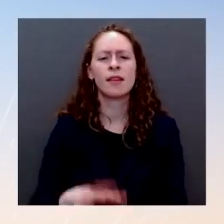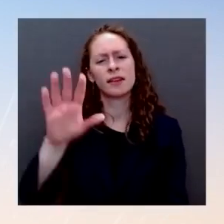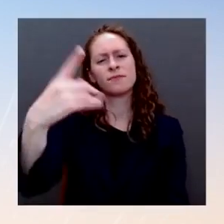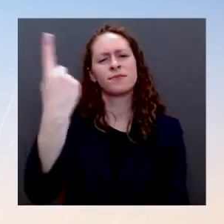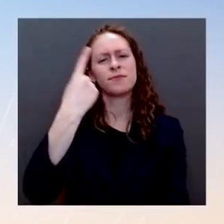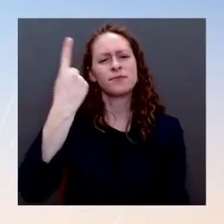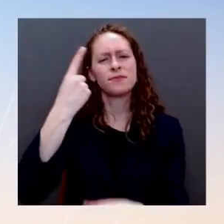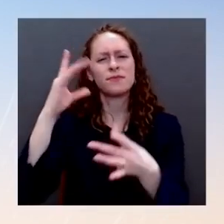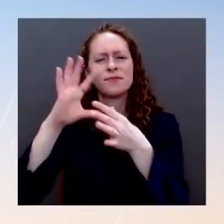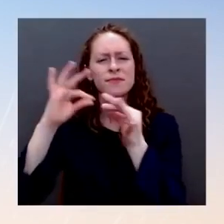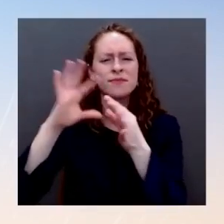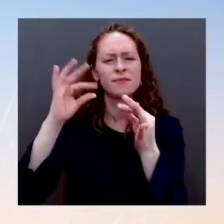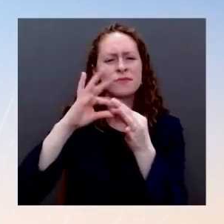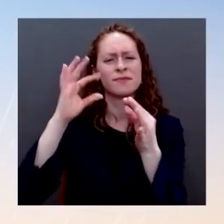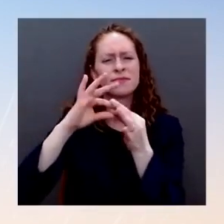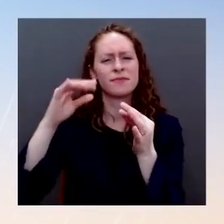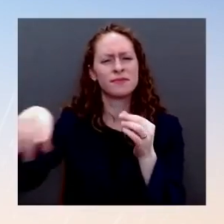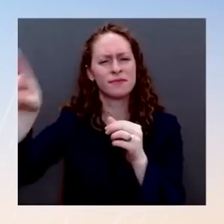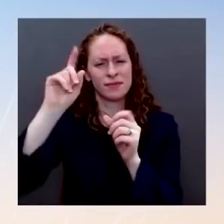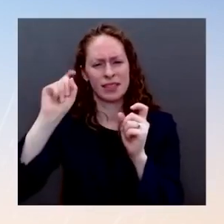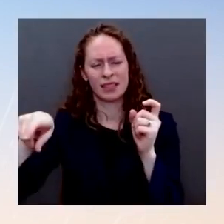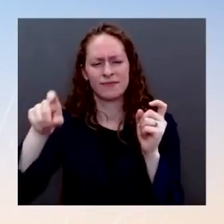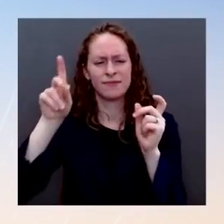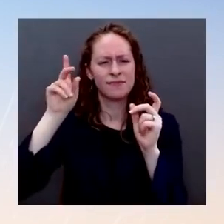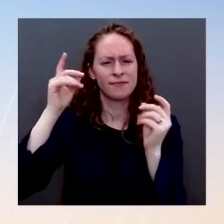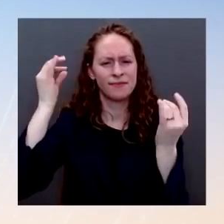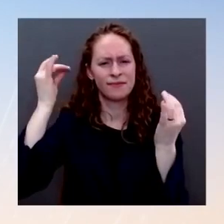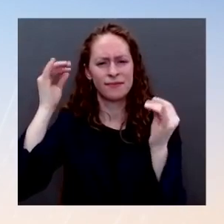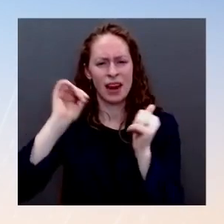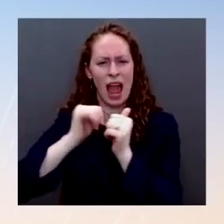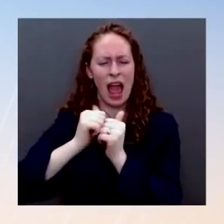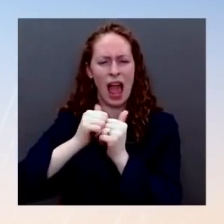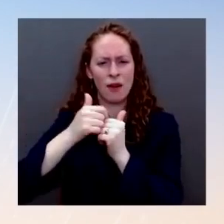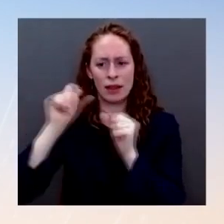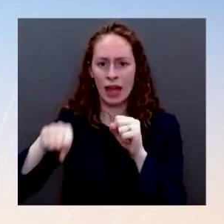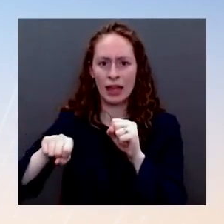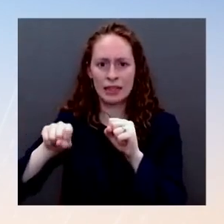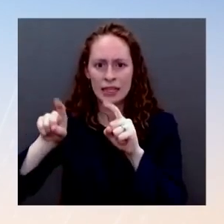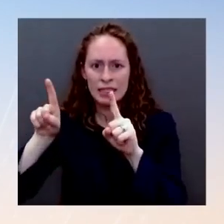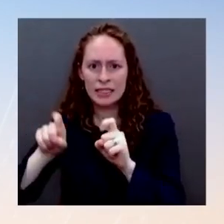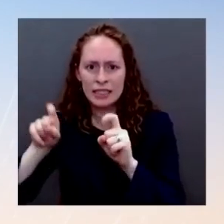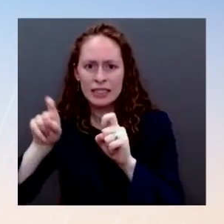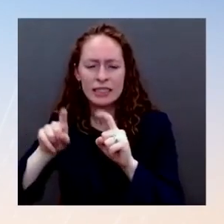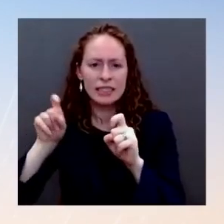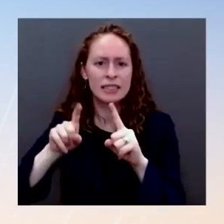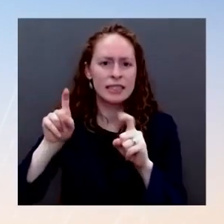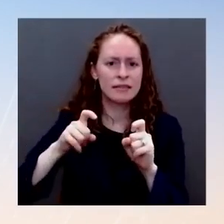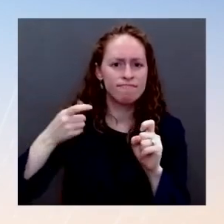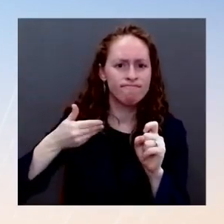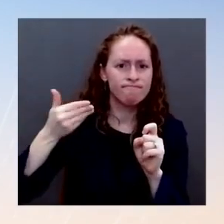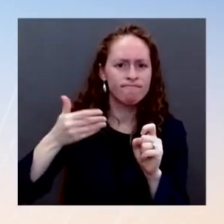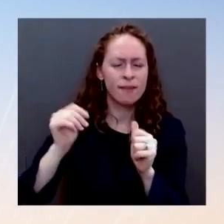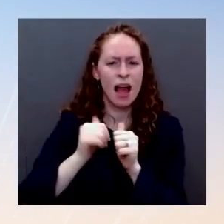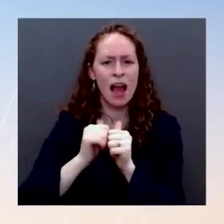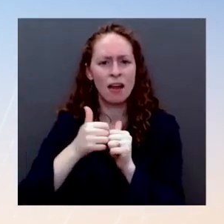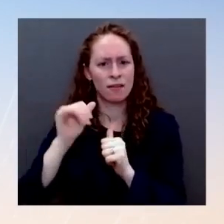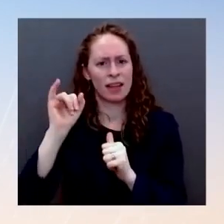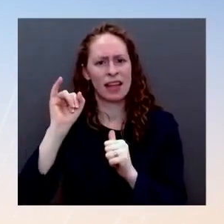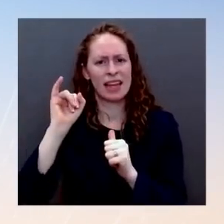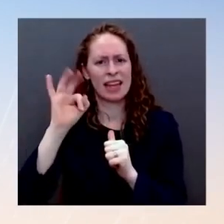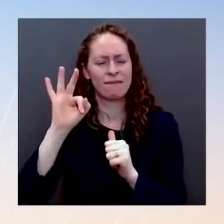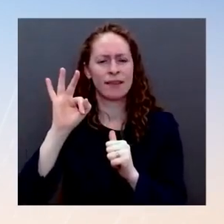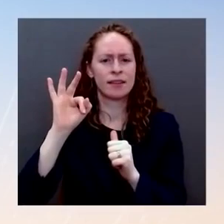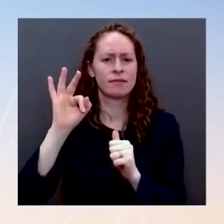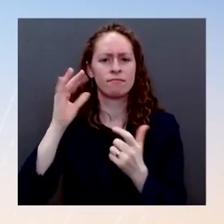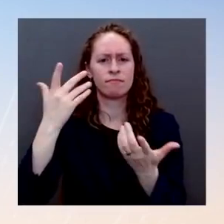really point to our own health and medical experts on when tests should be administered and utilized, and our focus on making them more